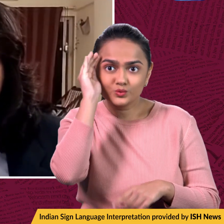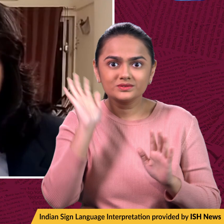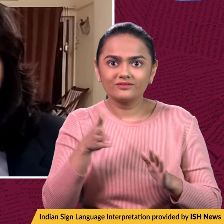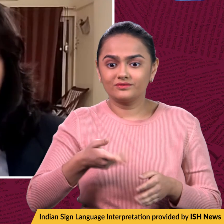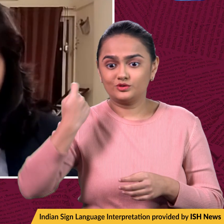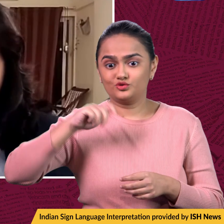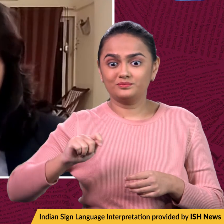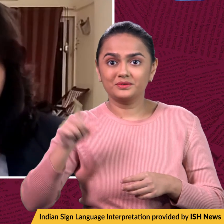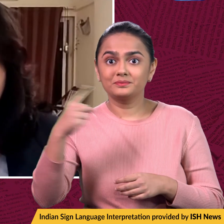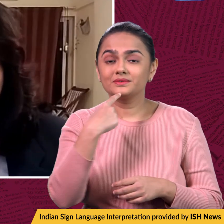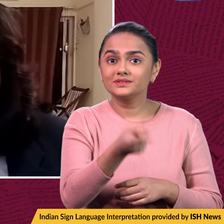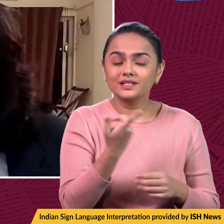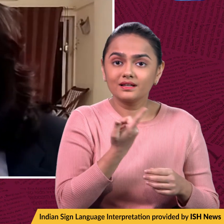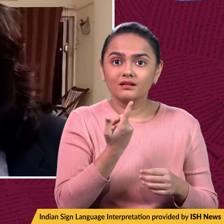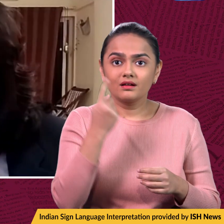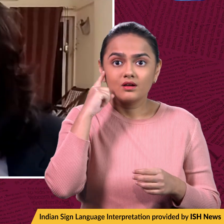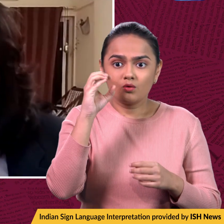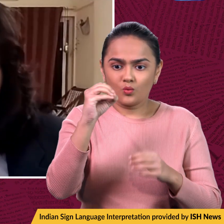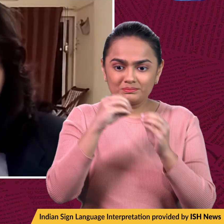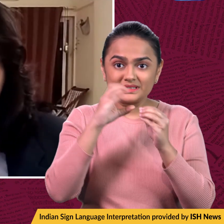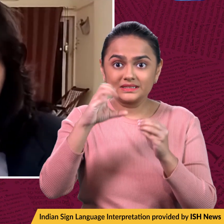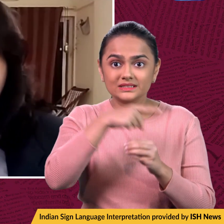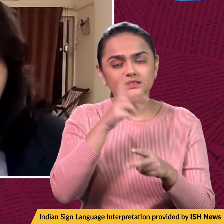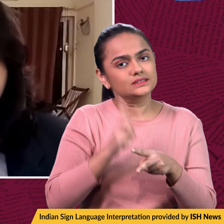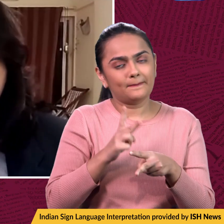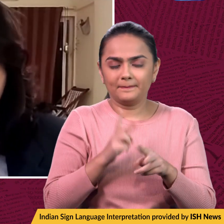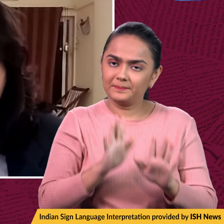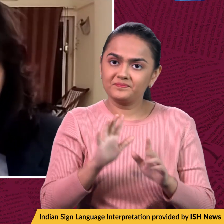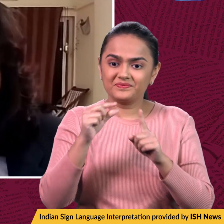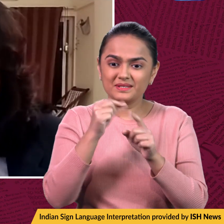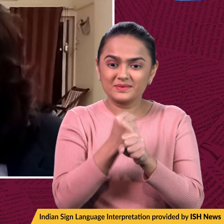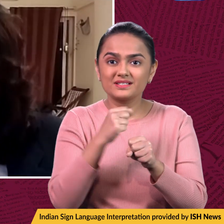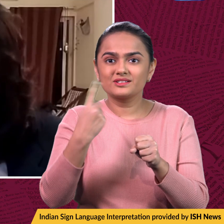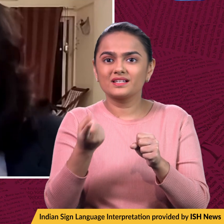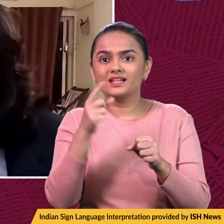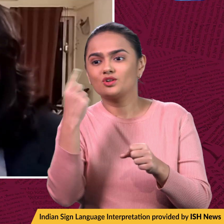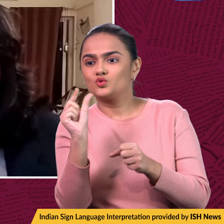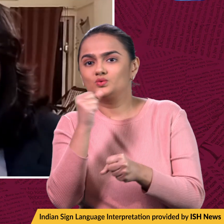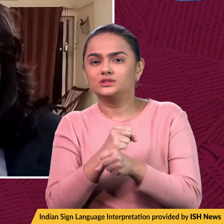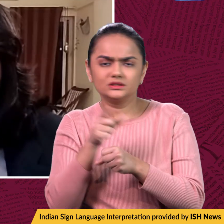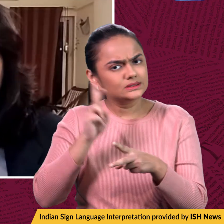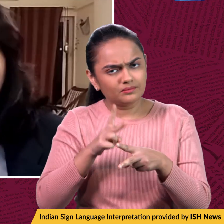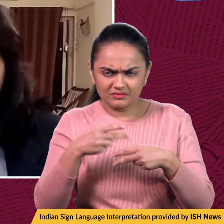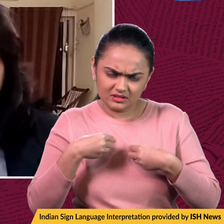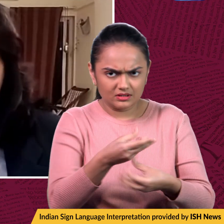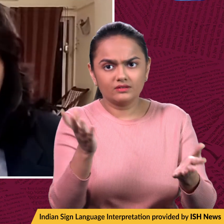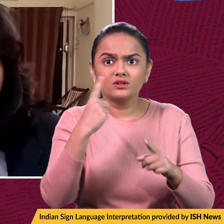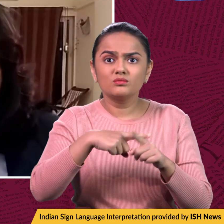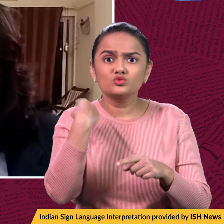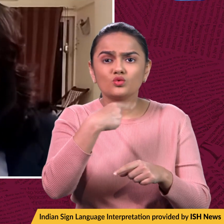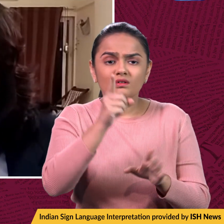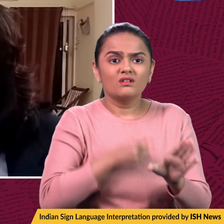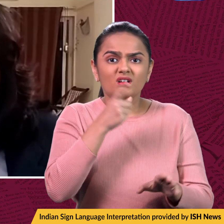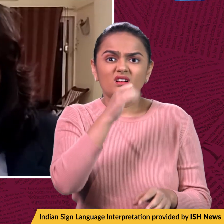in its verdict today upheld the validity of OBC reservation in NEET, PG and UG and approved the